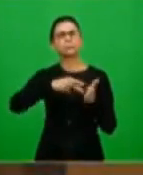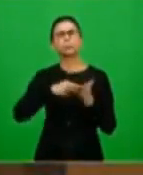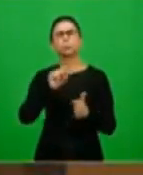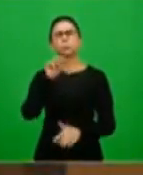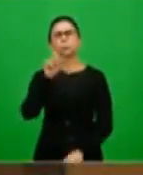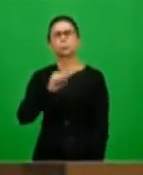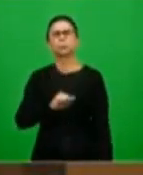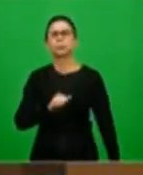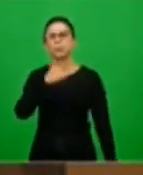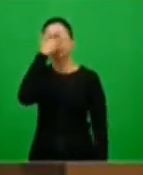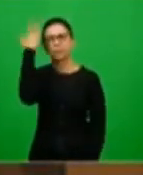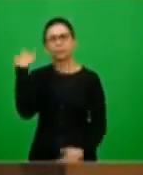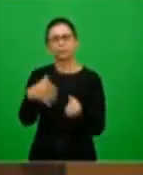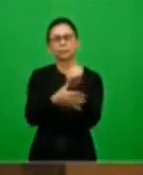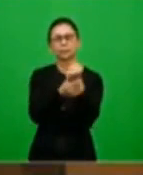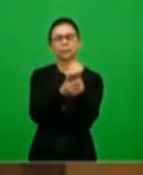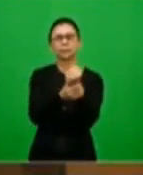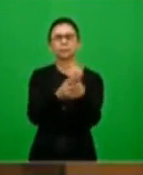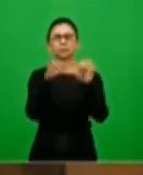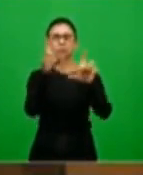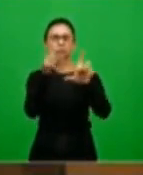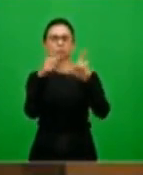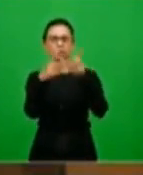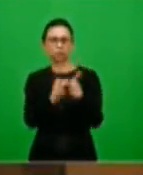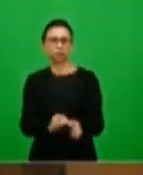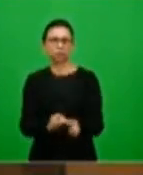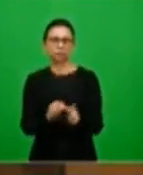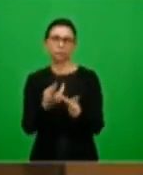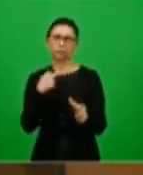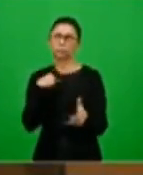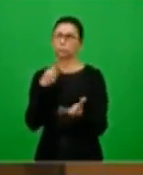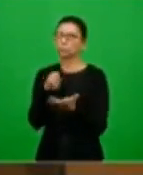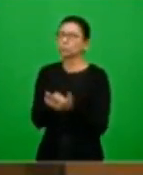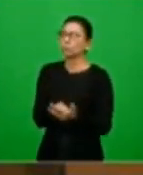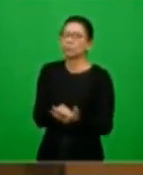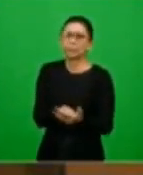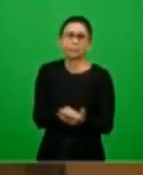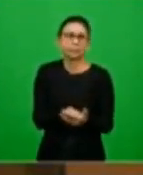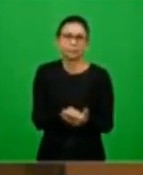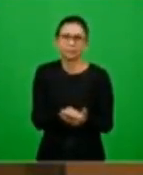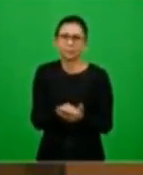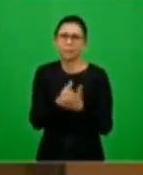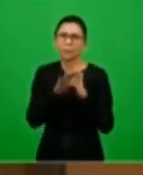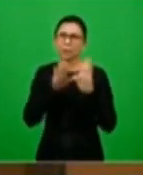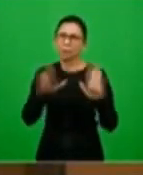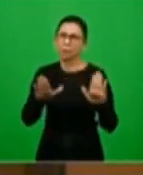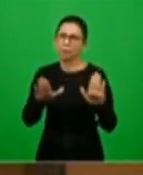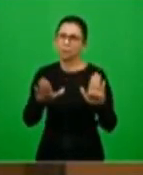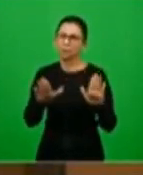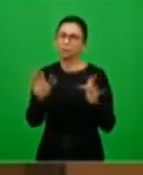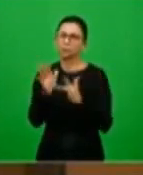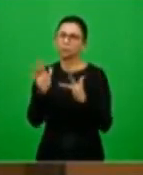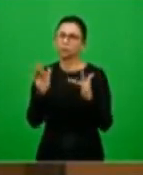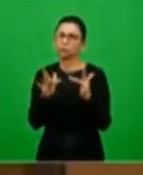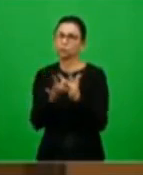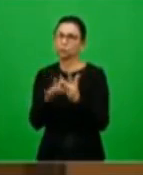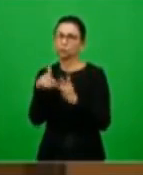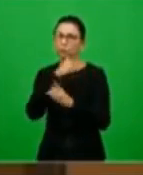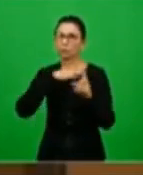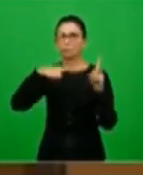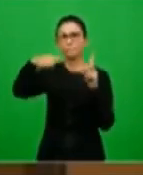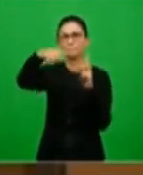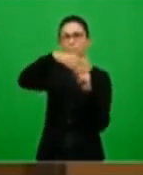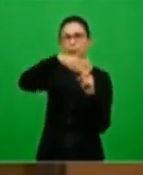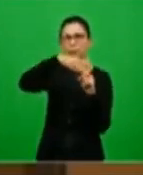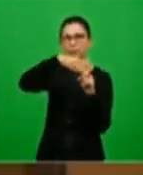covenant. The guarantor is the one that guarantees the death. I didn't have a means to pay, but